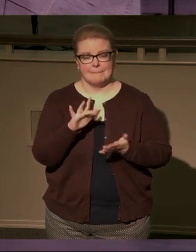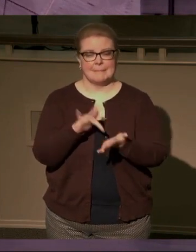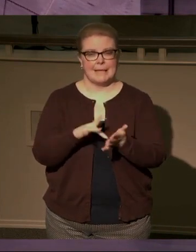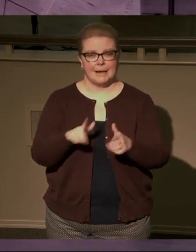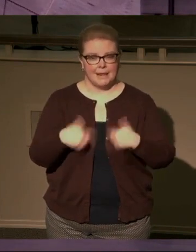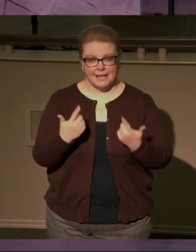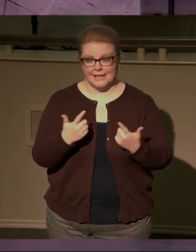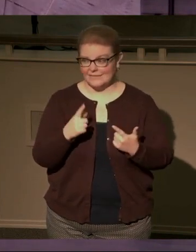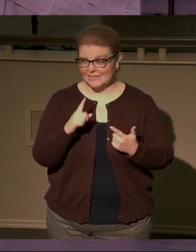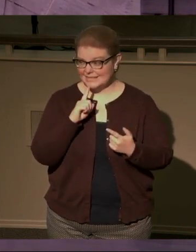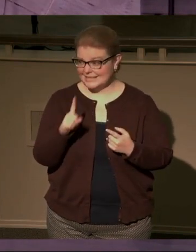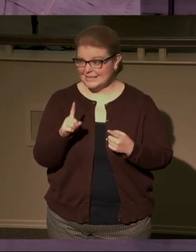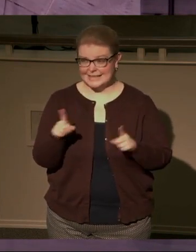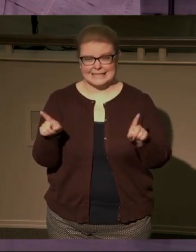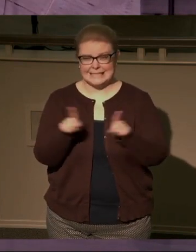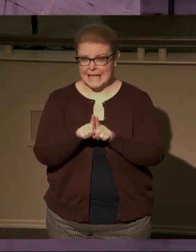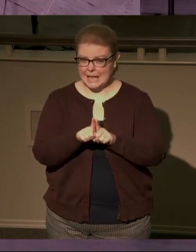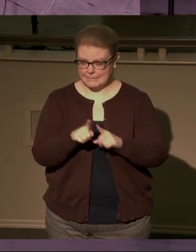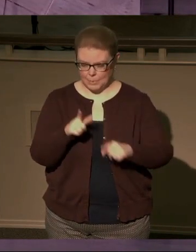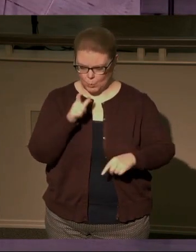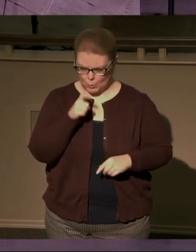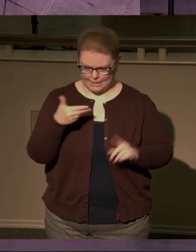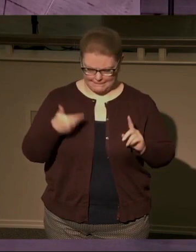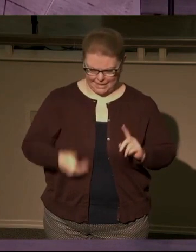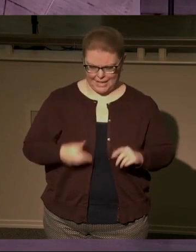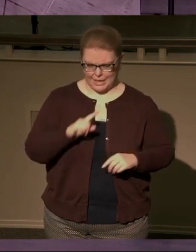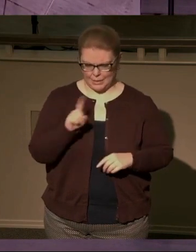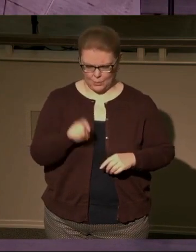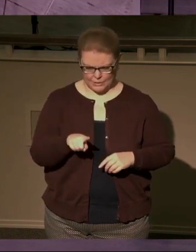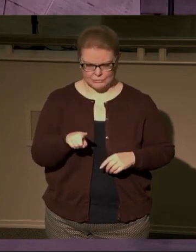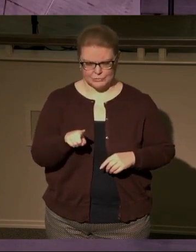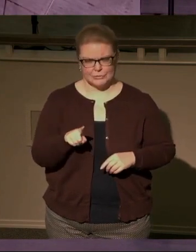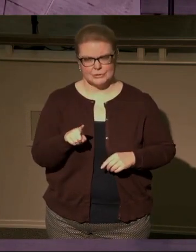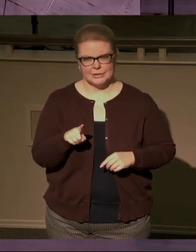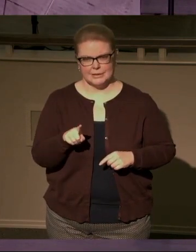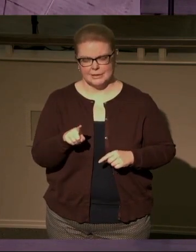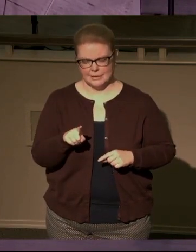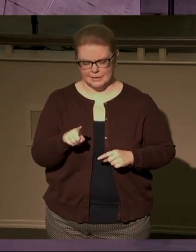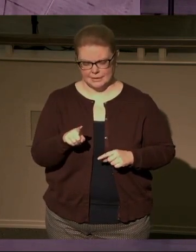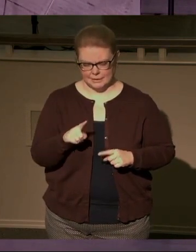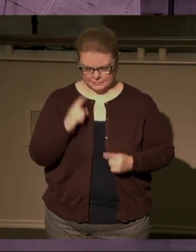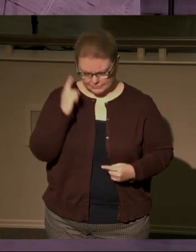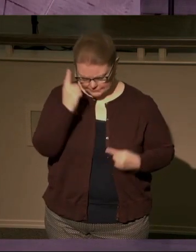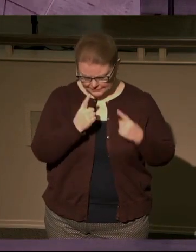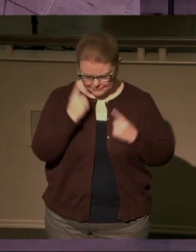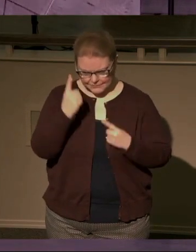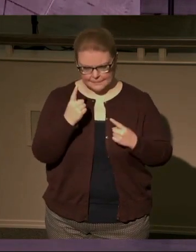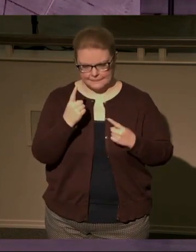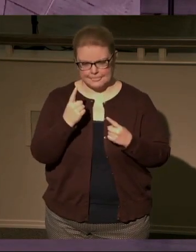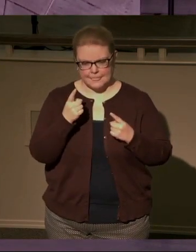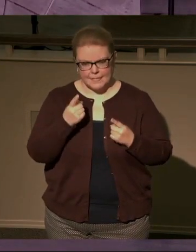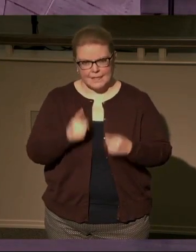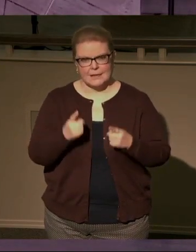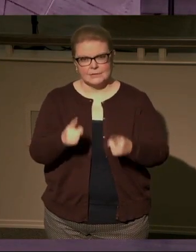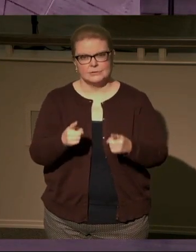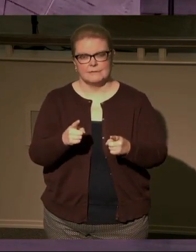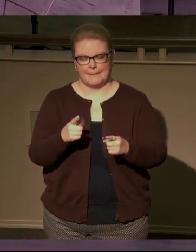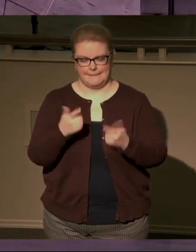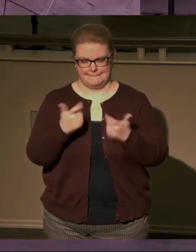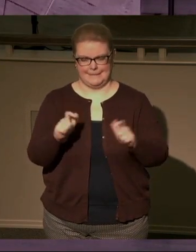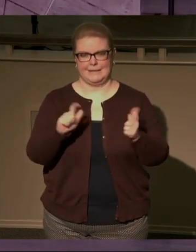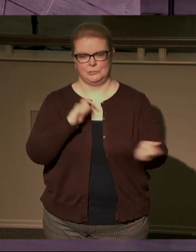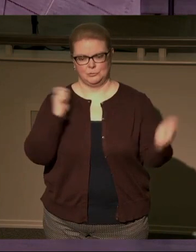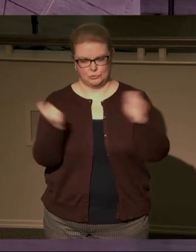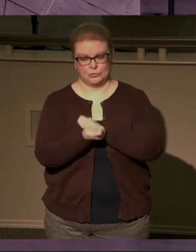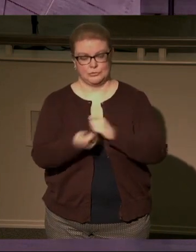It's the same who am I question coming back to visit at the occasions of major change in life.